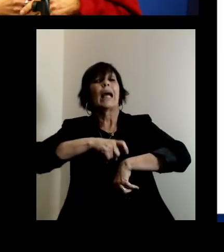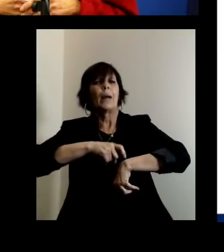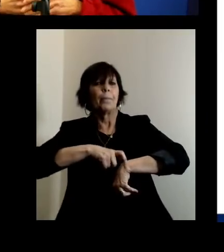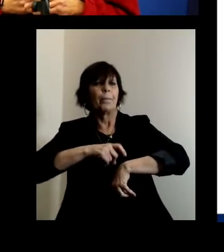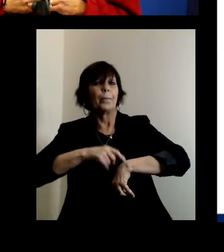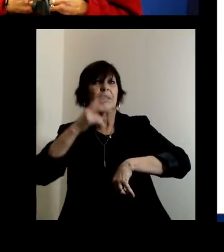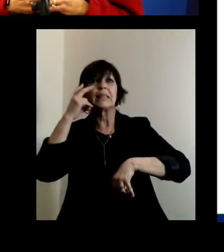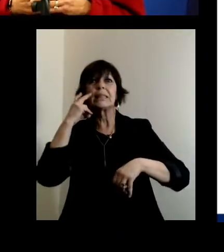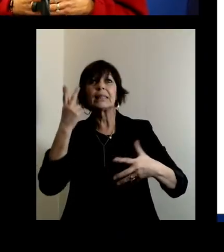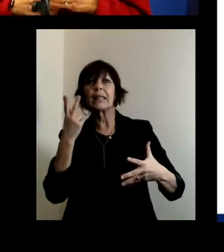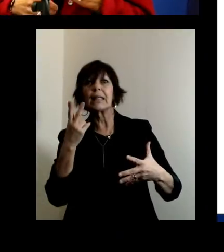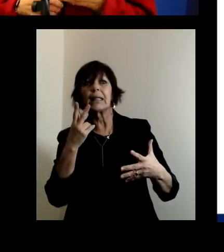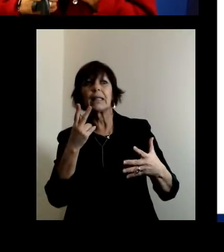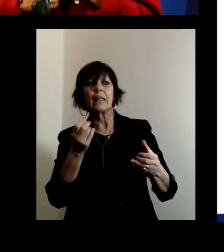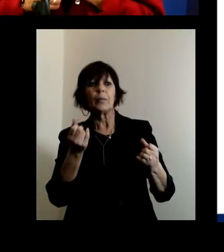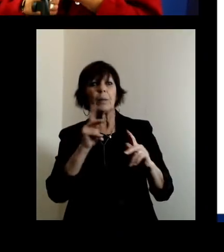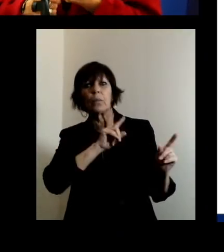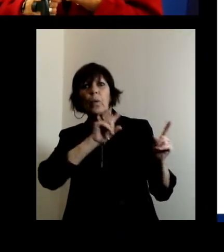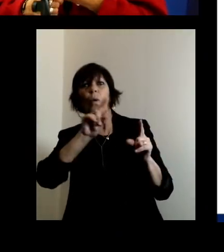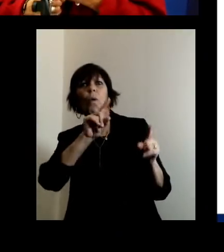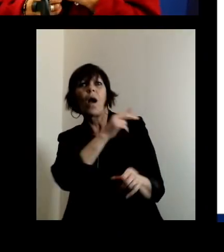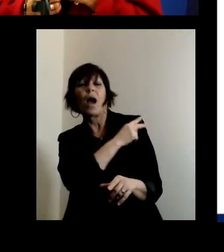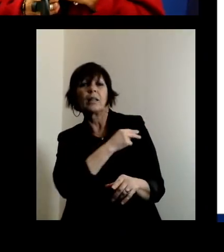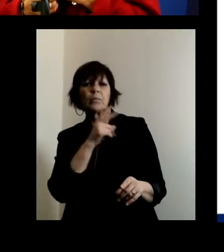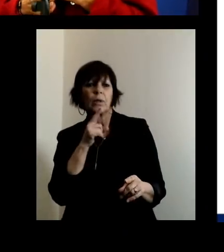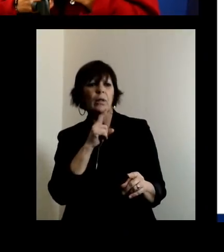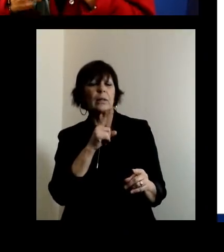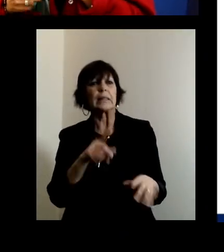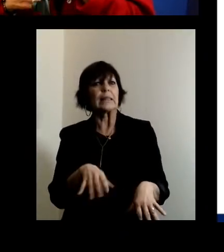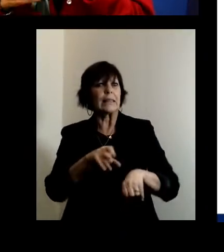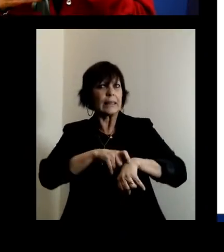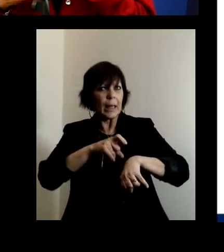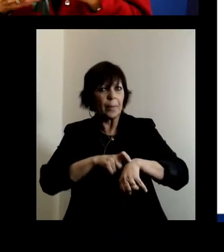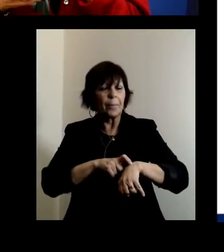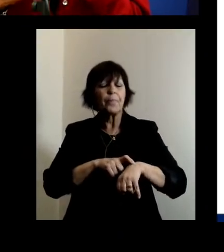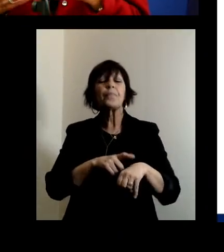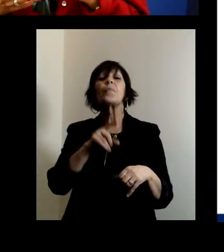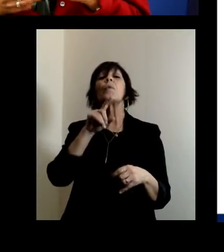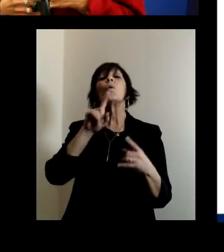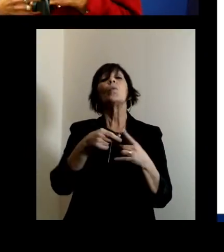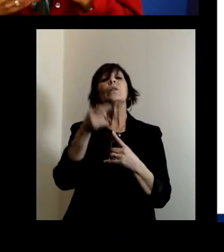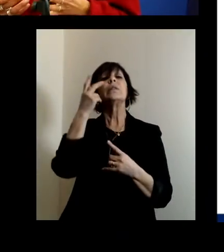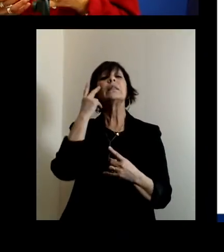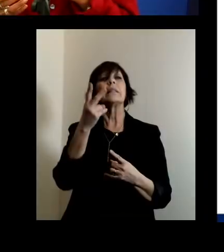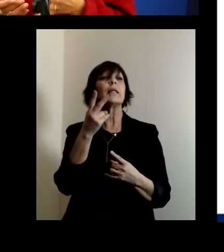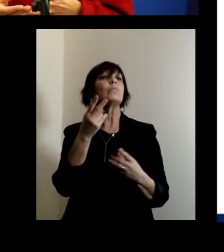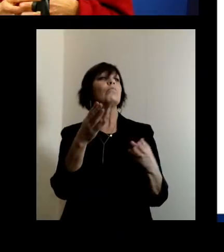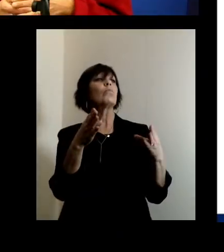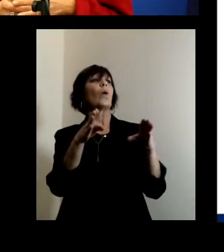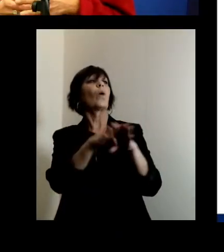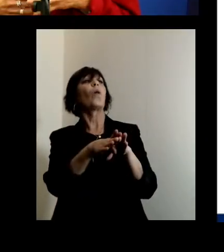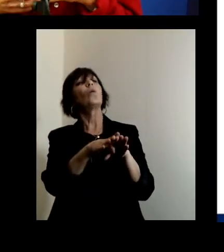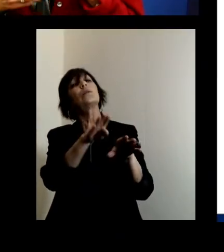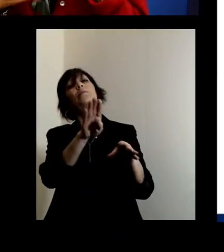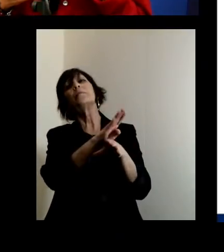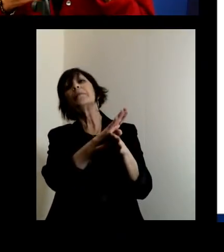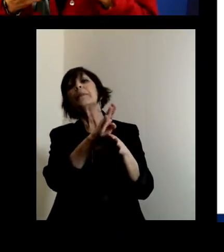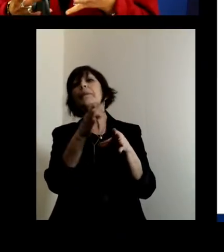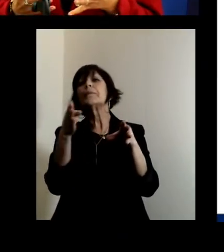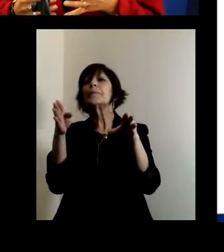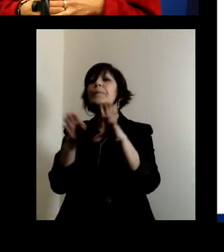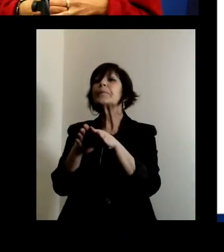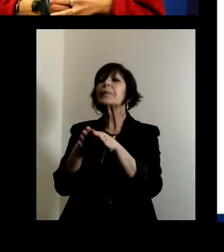see the effects in the hospital. So, initially, when we see the closure of non-essential businesses and less